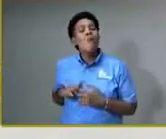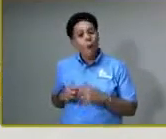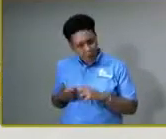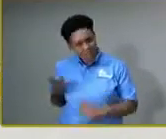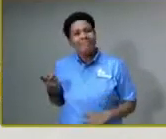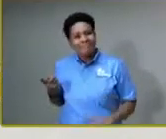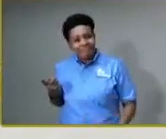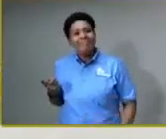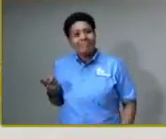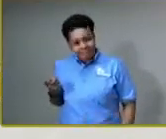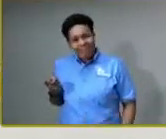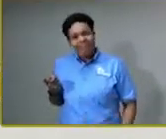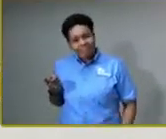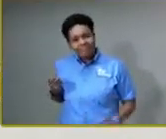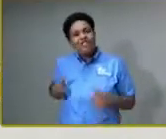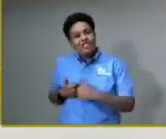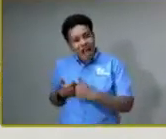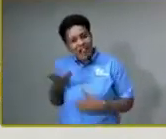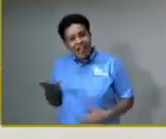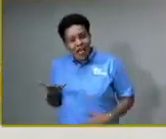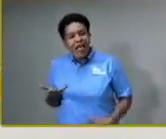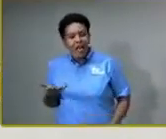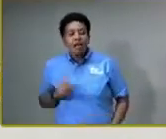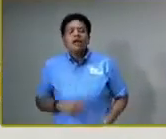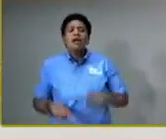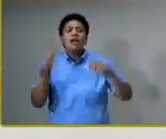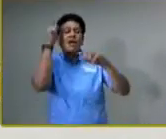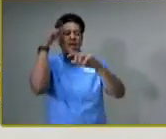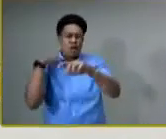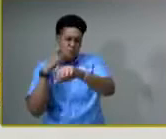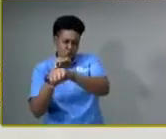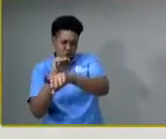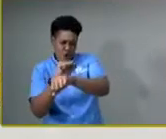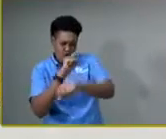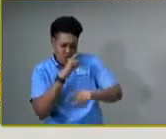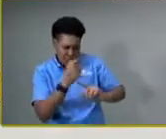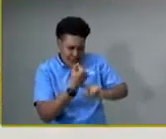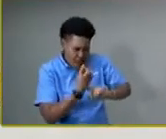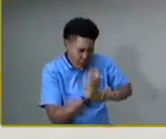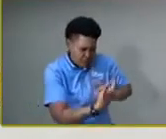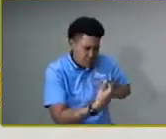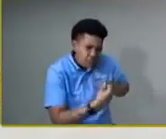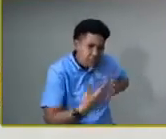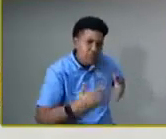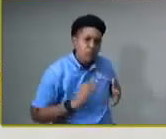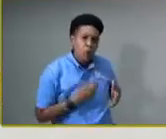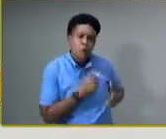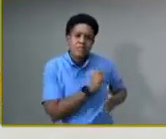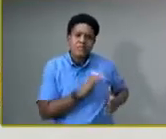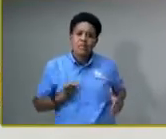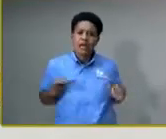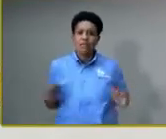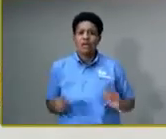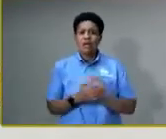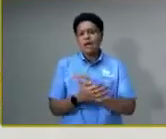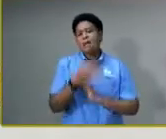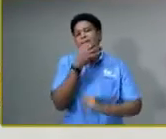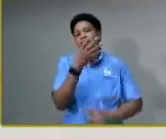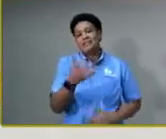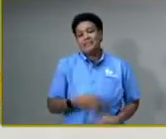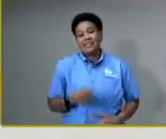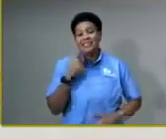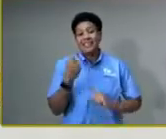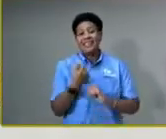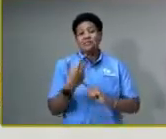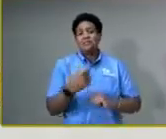challenges there too, but nevertheless, we are working to expand our staffing capacity. The expansion